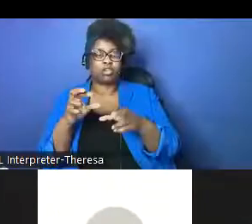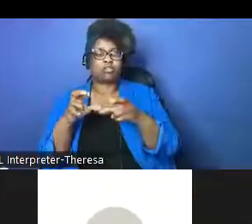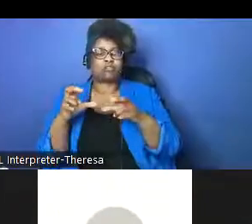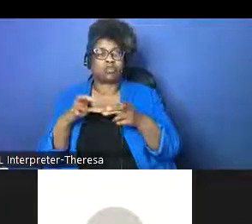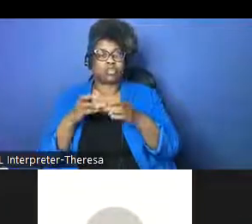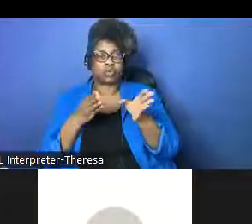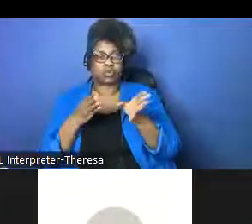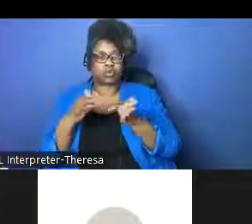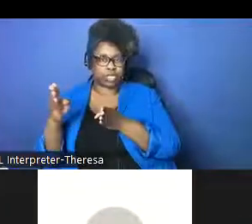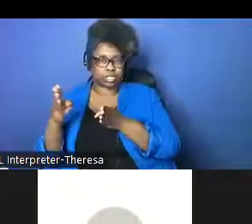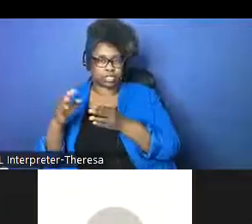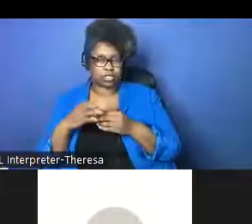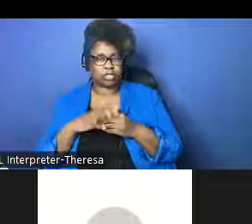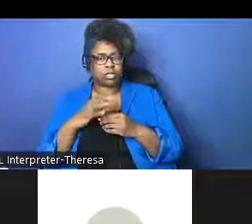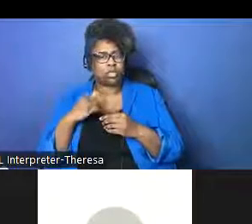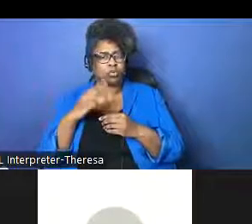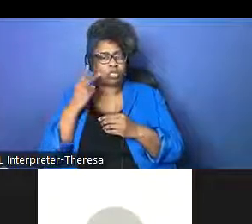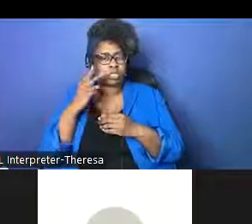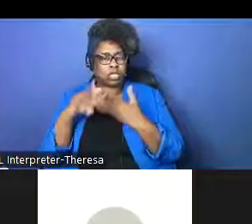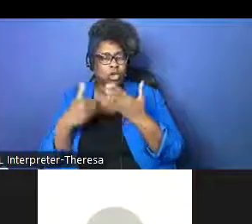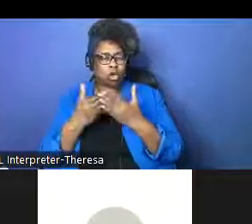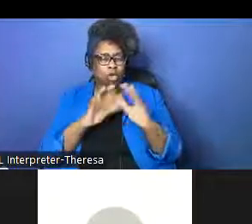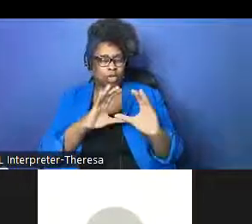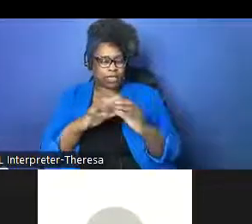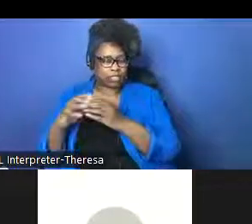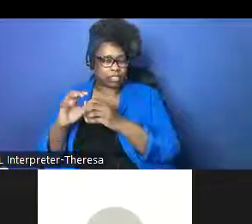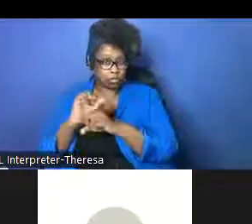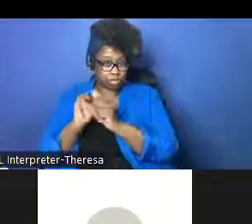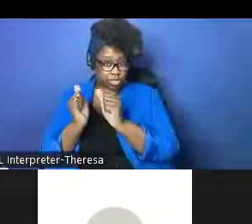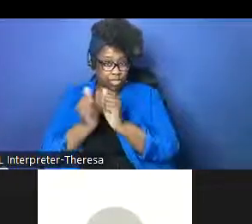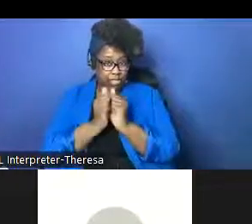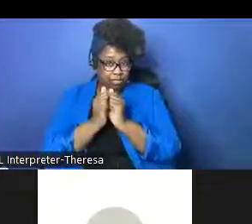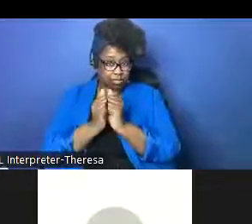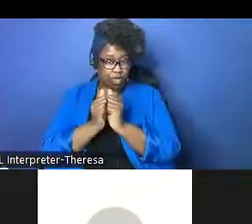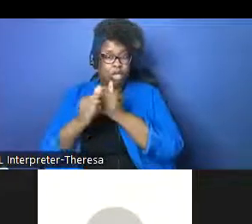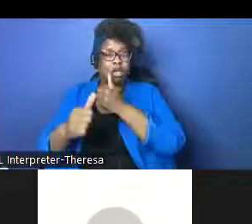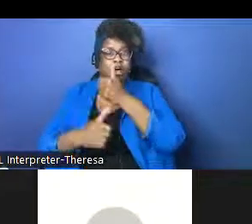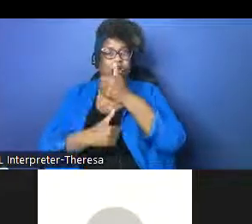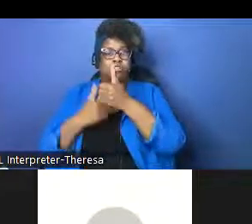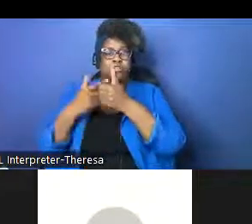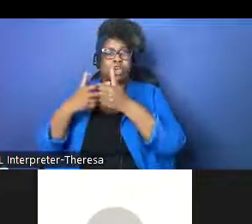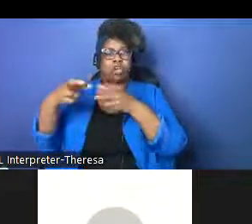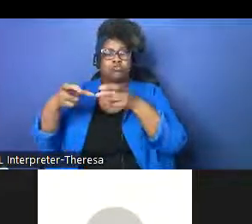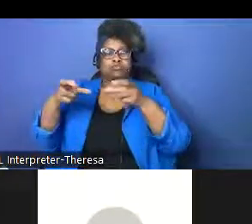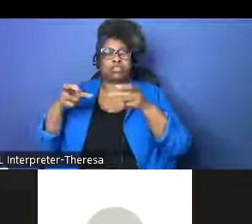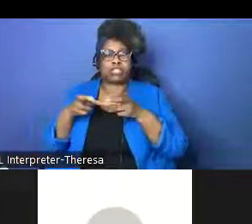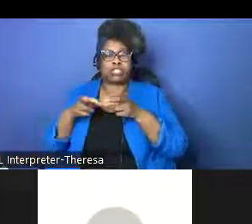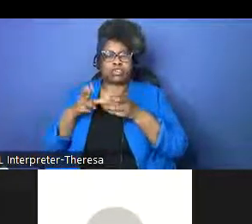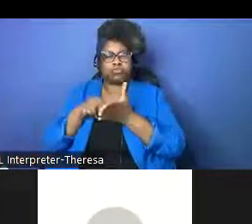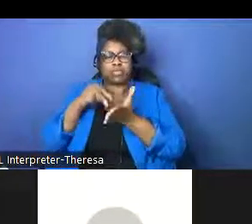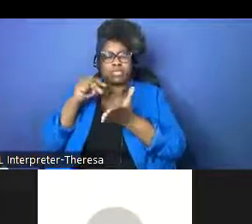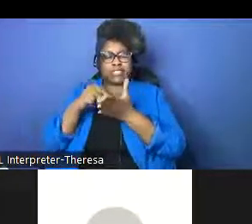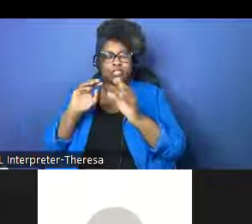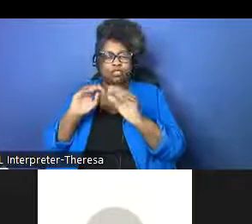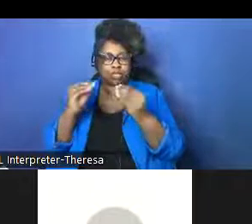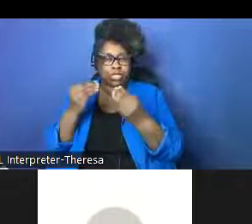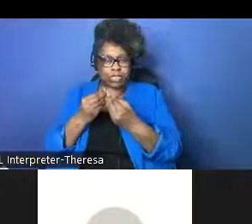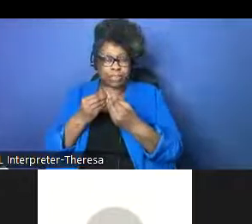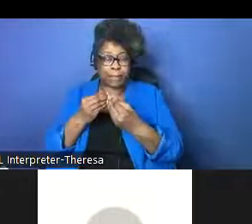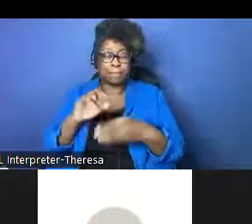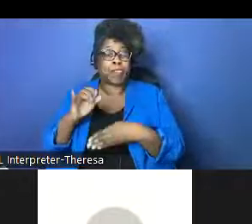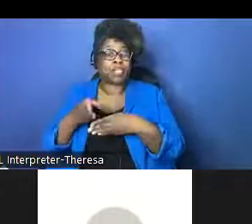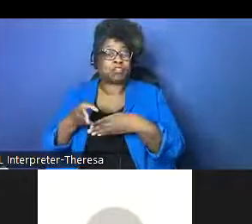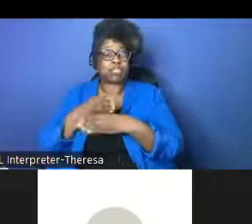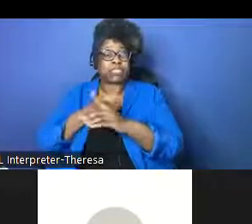coordination, we see all entities working together under the guidance of a regional resilience organization. Again, this increases